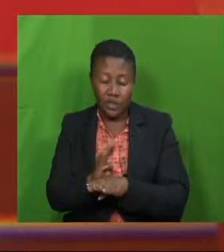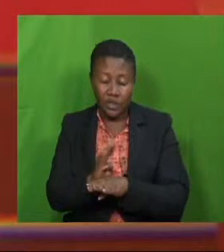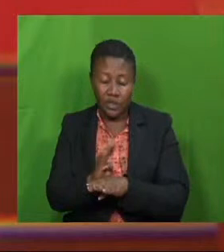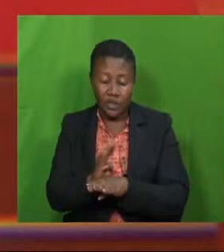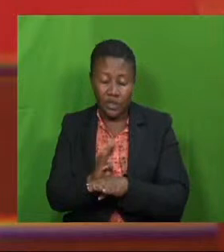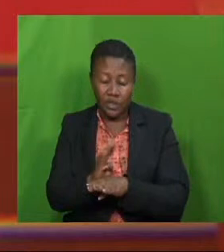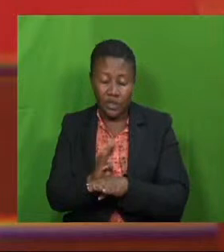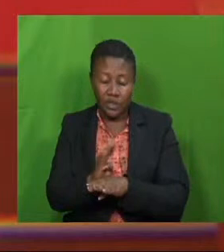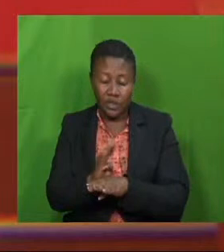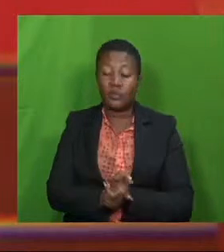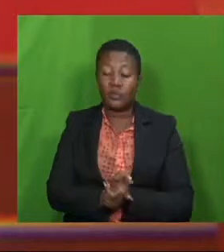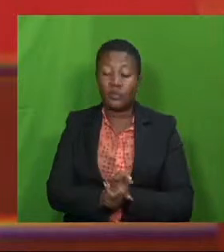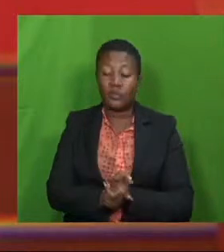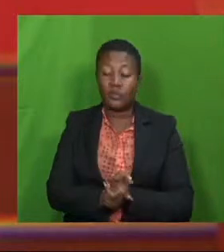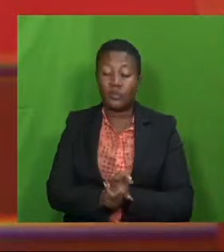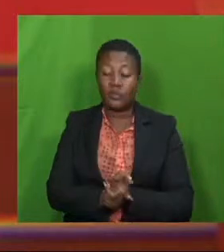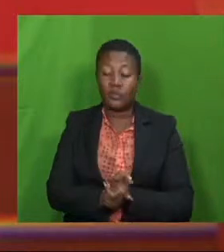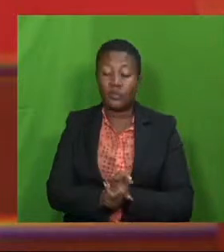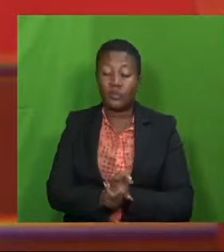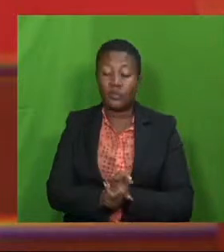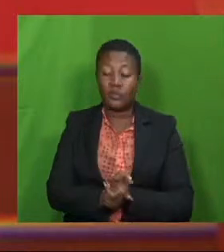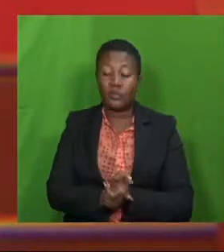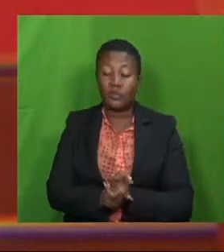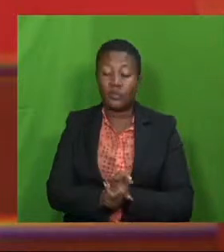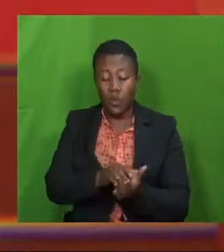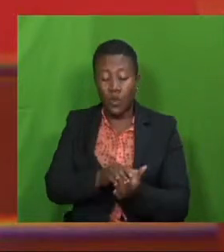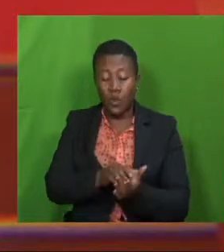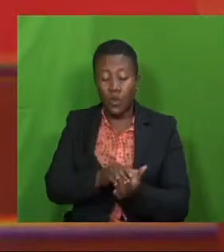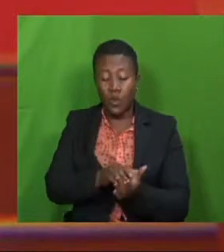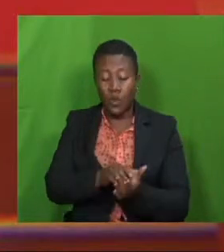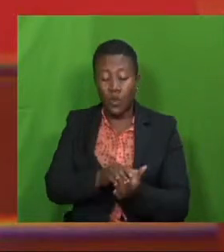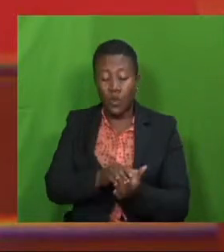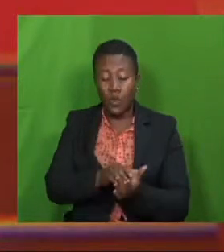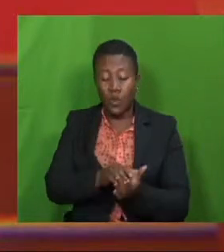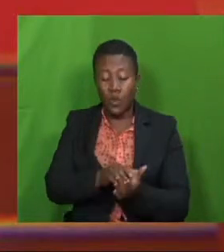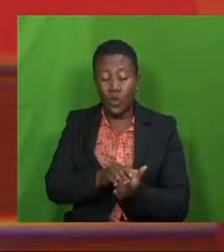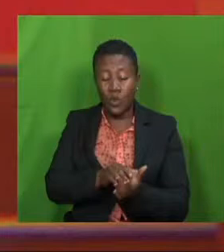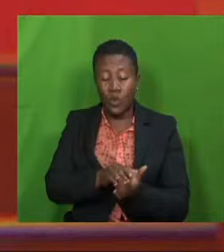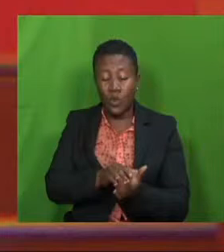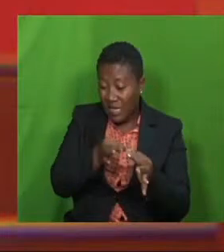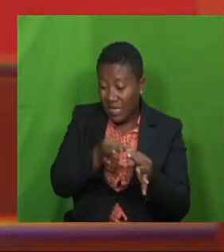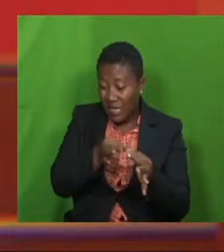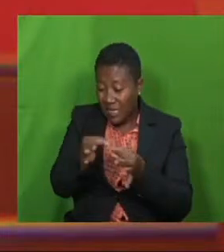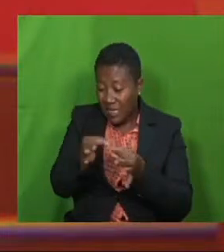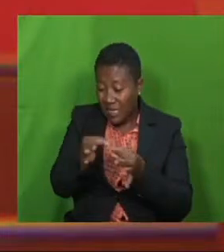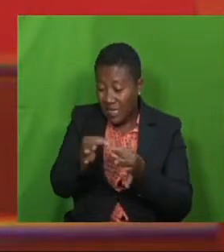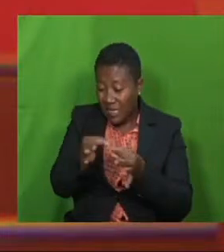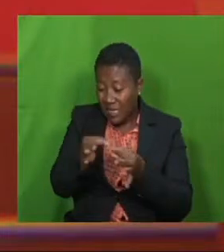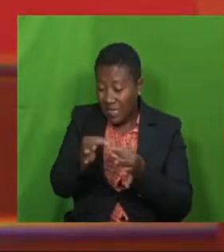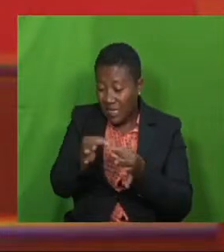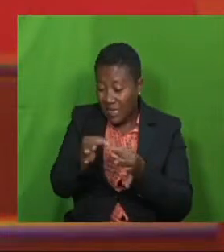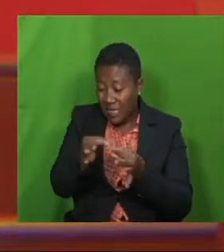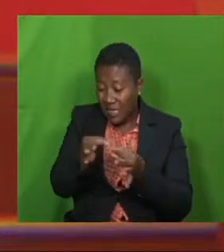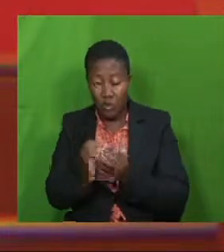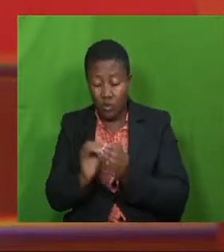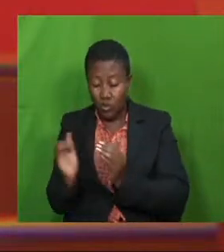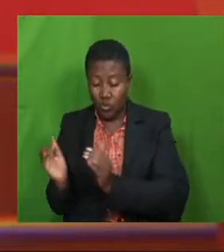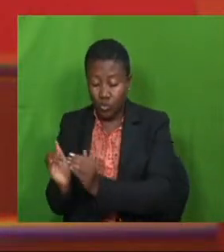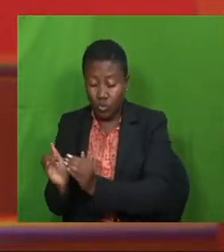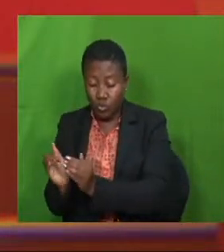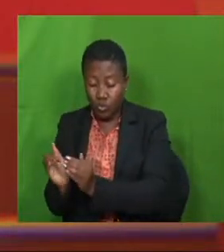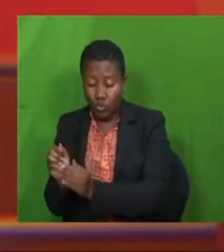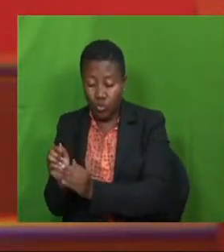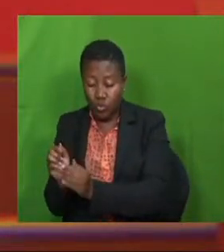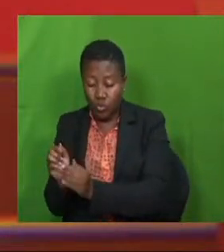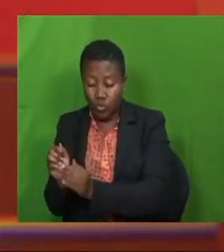The weakness in the interpretation, I believe, is what the minority is seeking to test in the